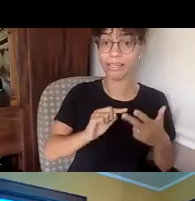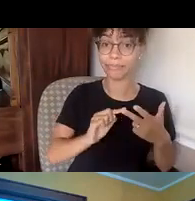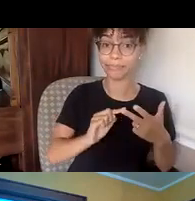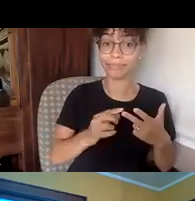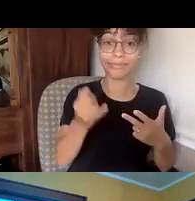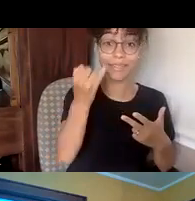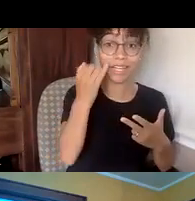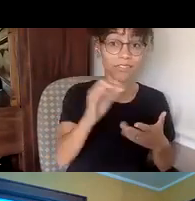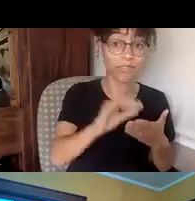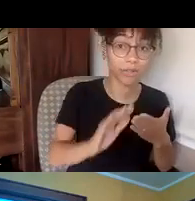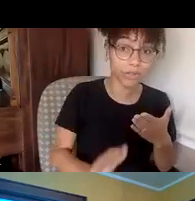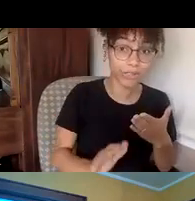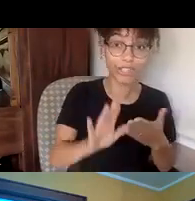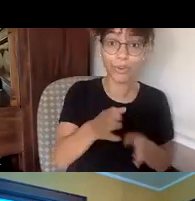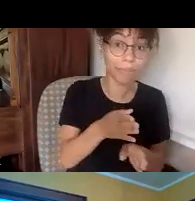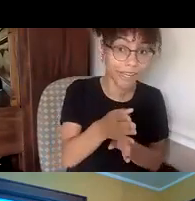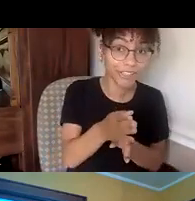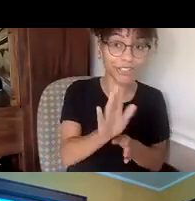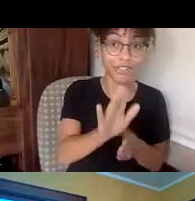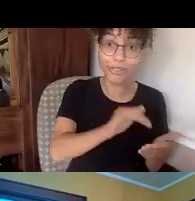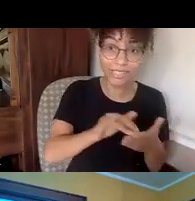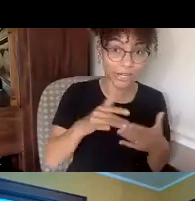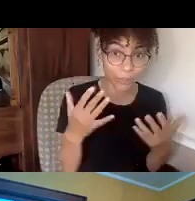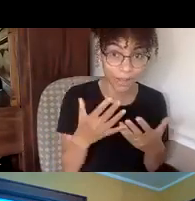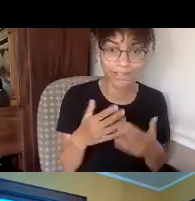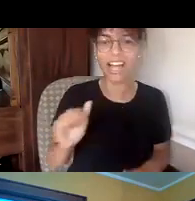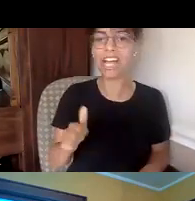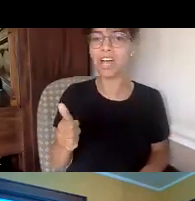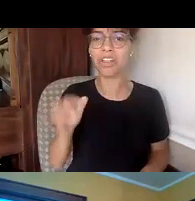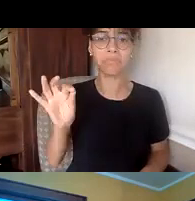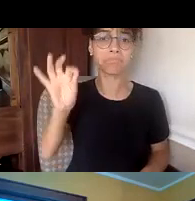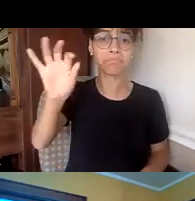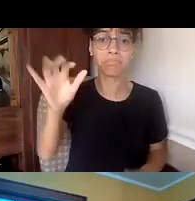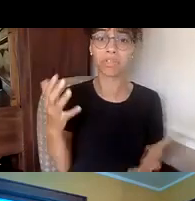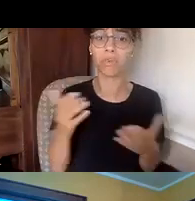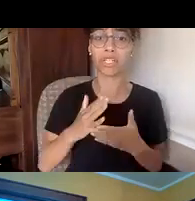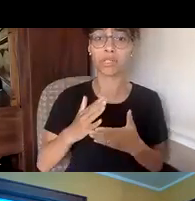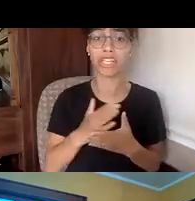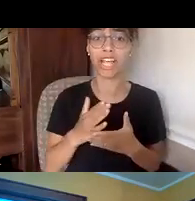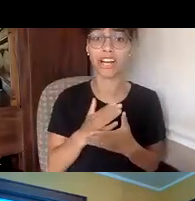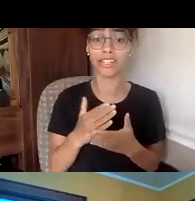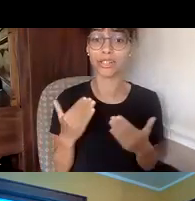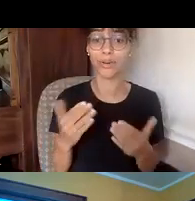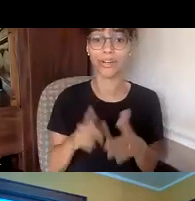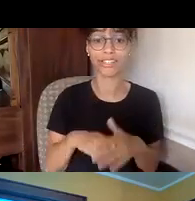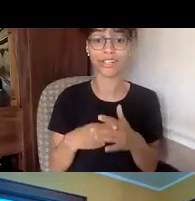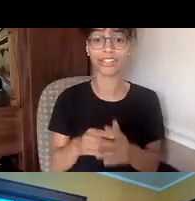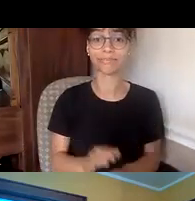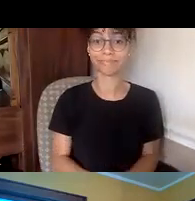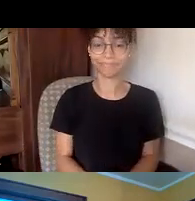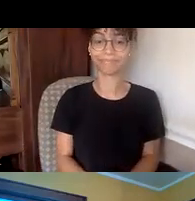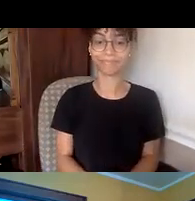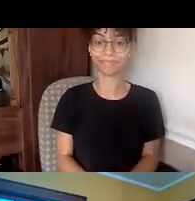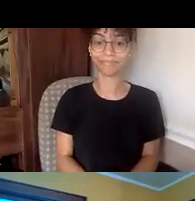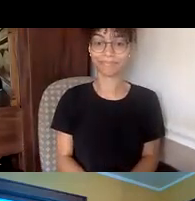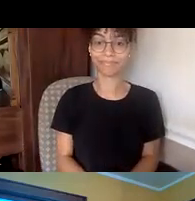you're a student, what you're studying, and any other little tidbit you might want to share with us just to get us started. So how about